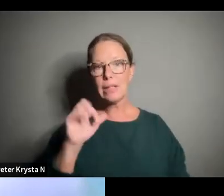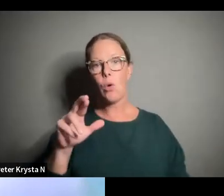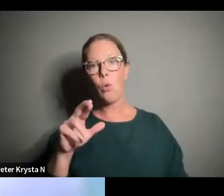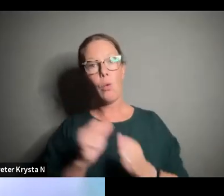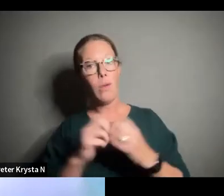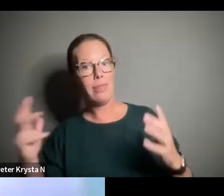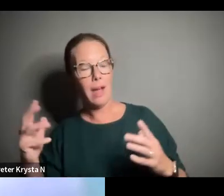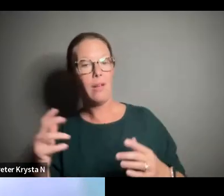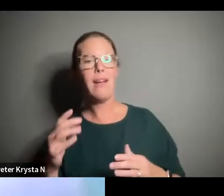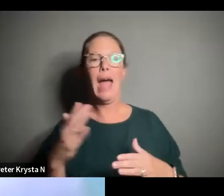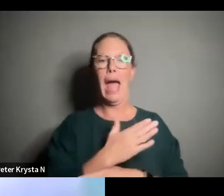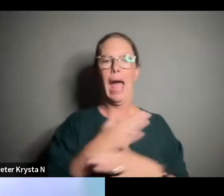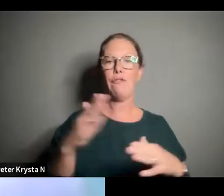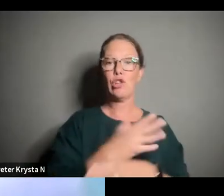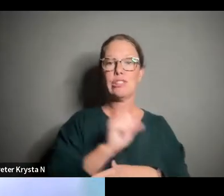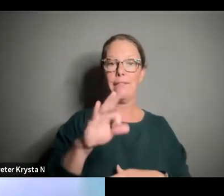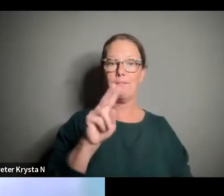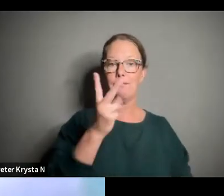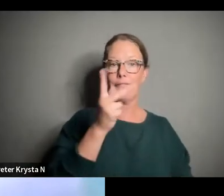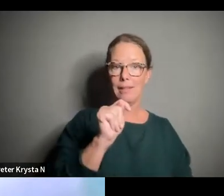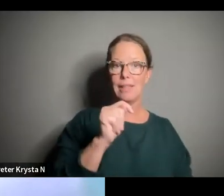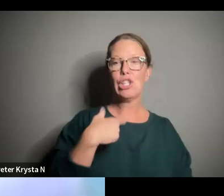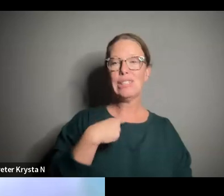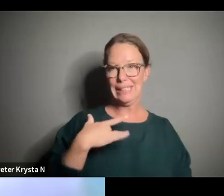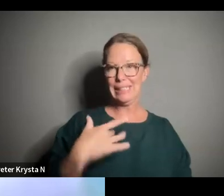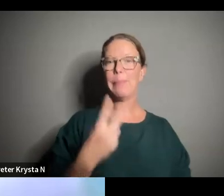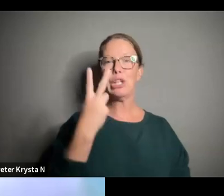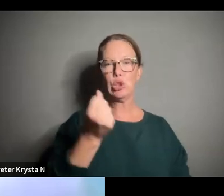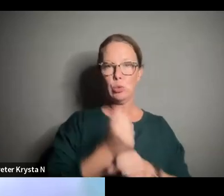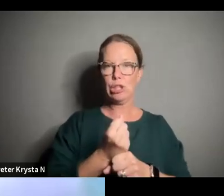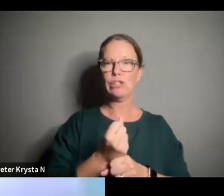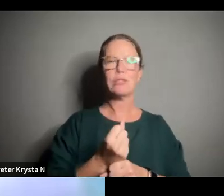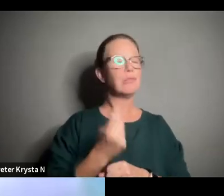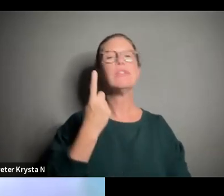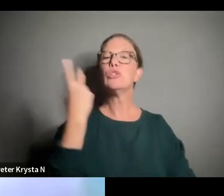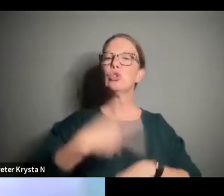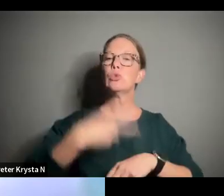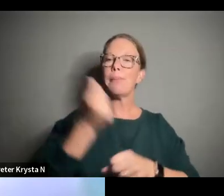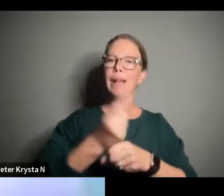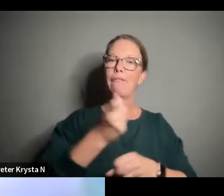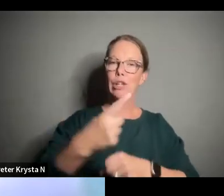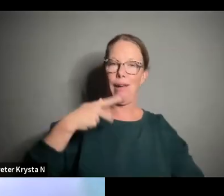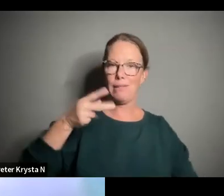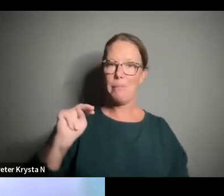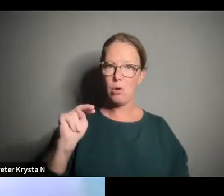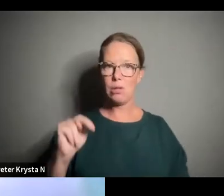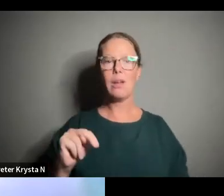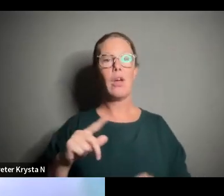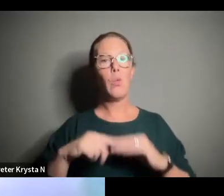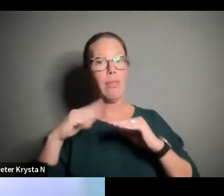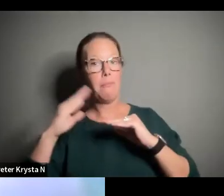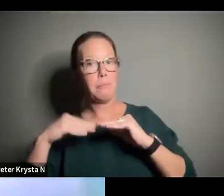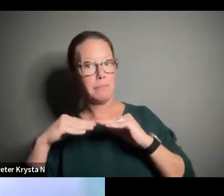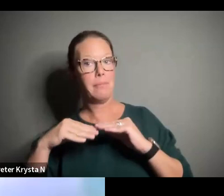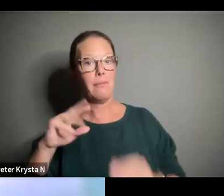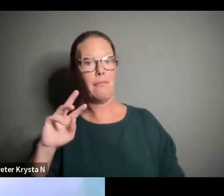without, on average, if you're on a ventilator, you get 2 pneumonias a year from being on that ventilator. With diaphragm pacing or phrenic pacing,